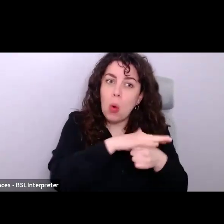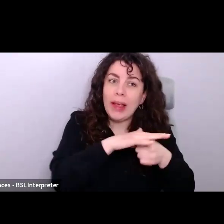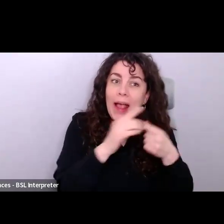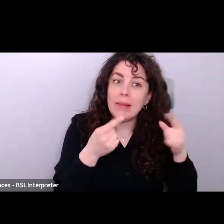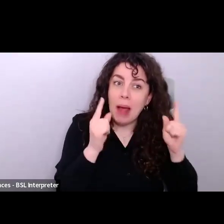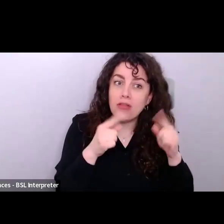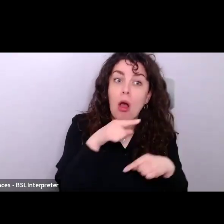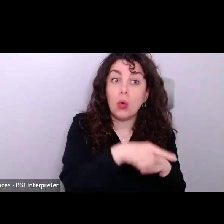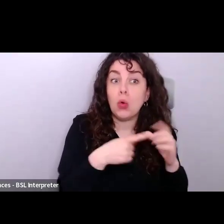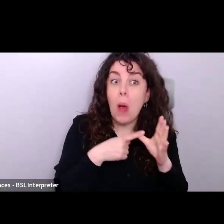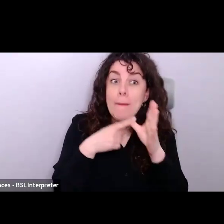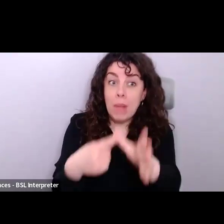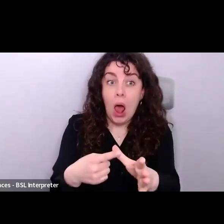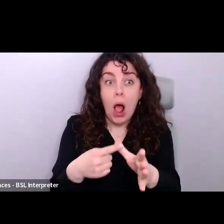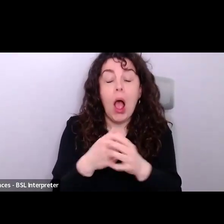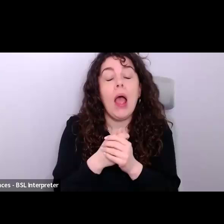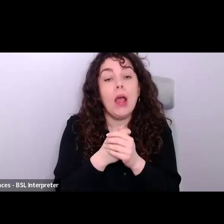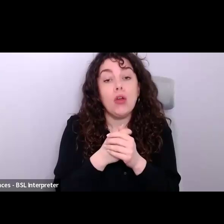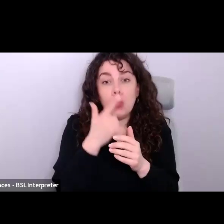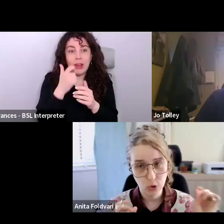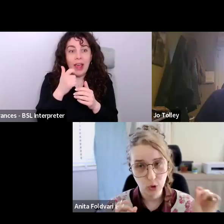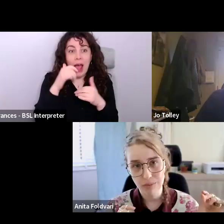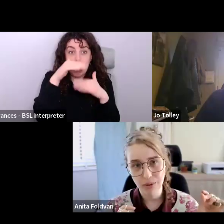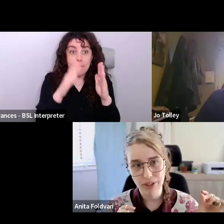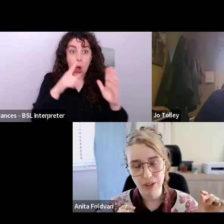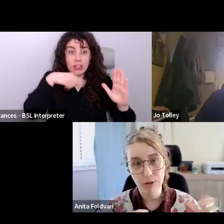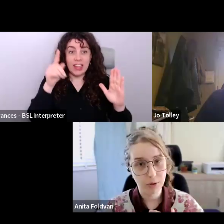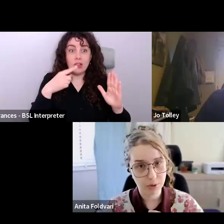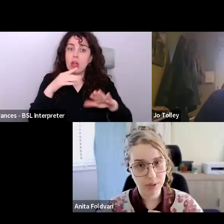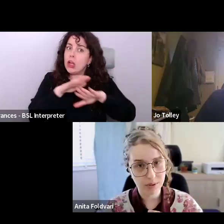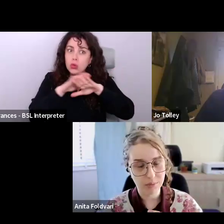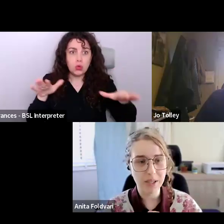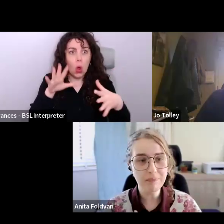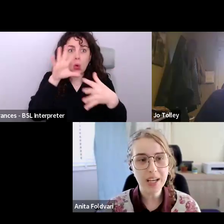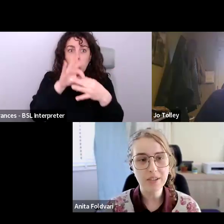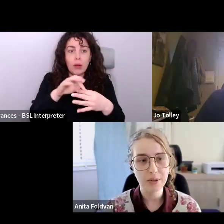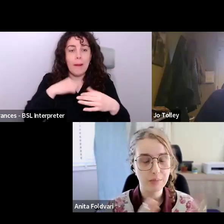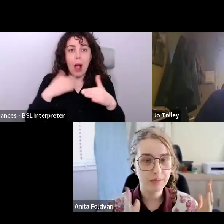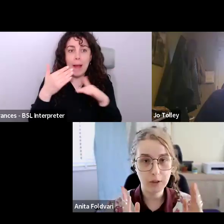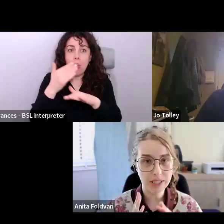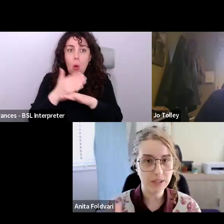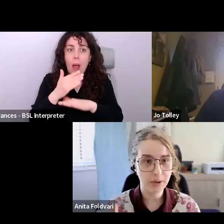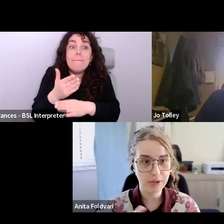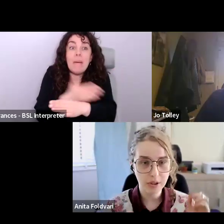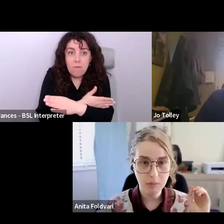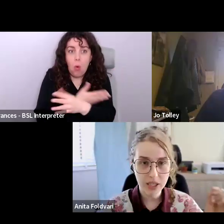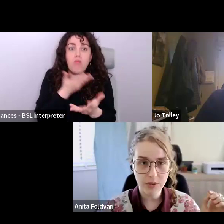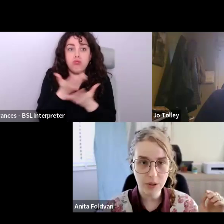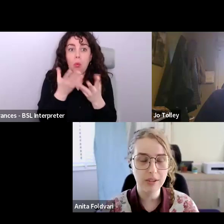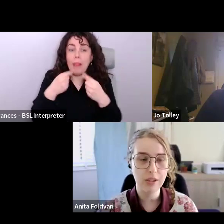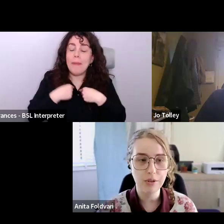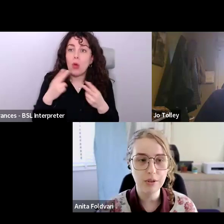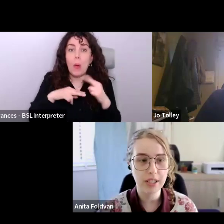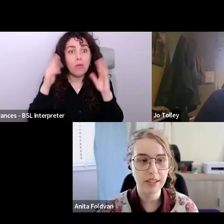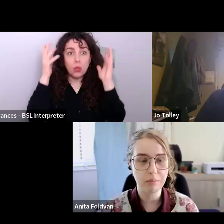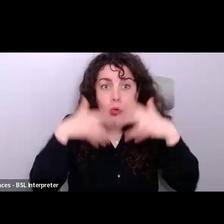you apply, there's a box you can tick that says, do not contact my employer before you speak to me. So if that's a concern, make sure